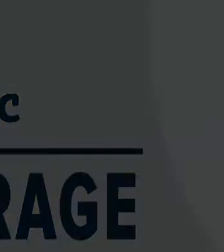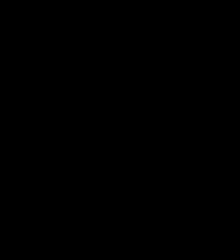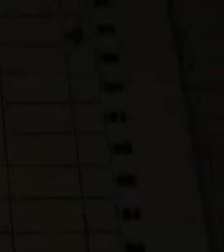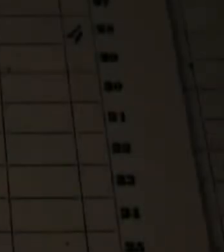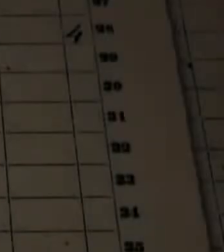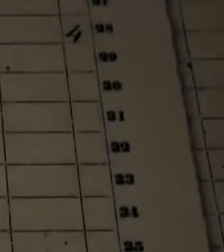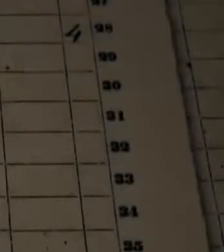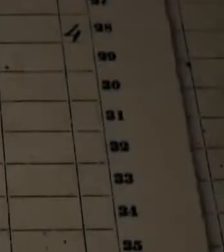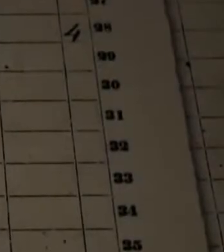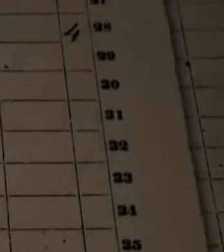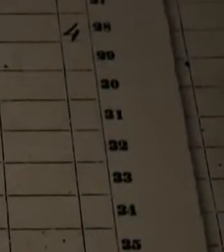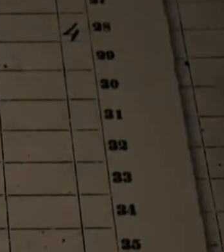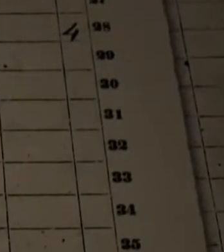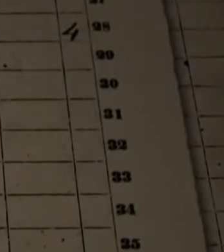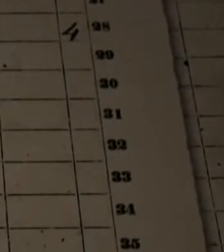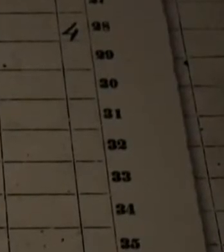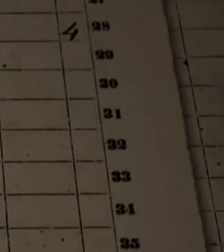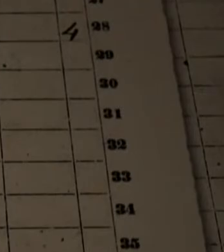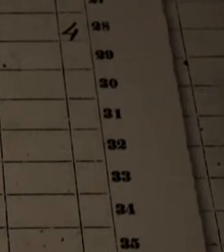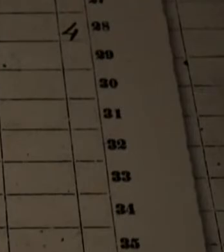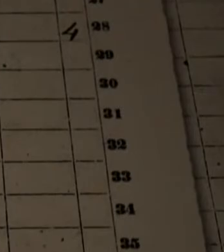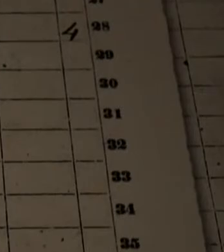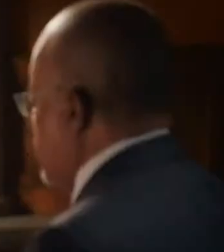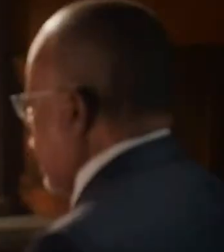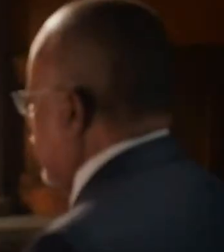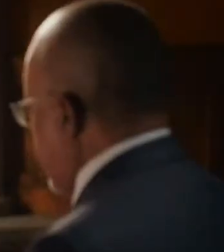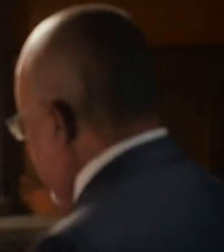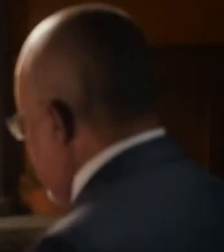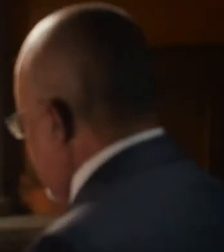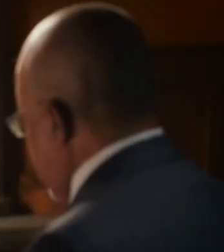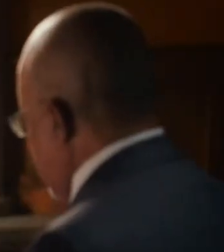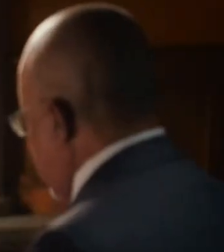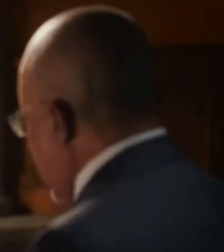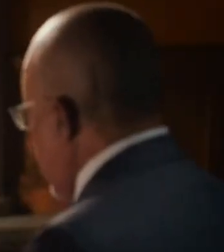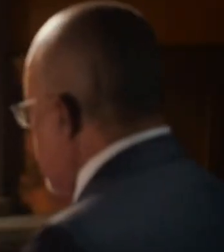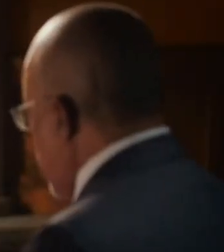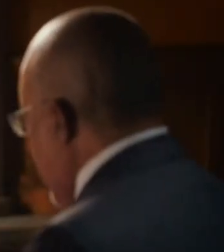Now remember, the census was taken in 1860, so